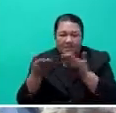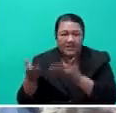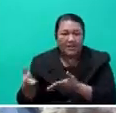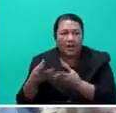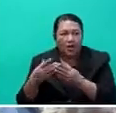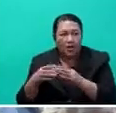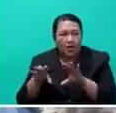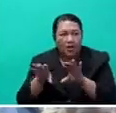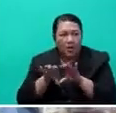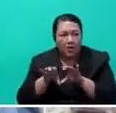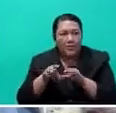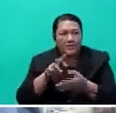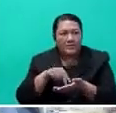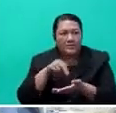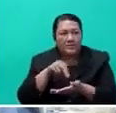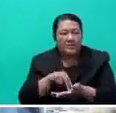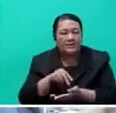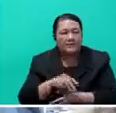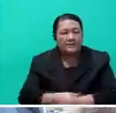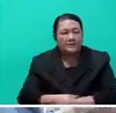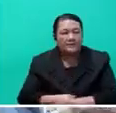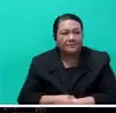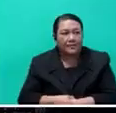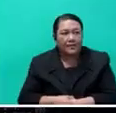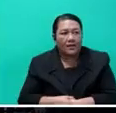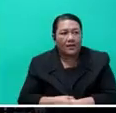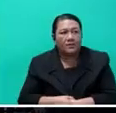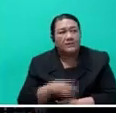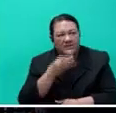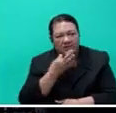of the House. It's just a request, sir. Thank you, Mr. Speaker, sir.